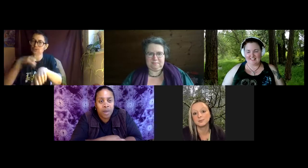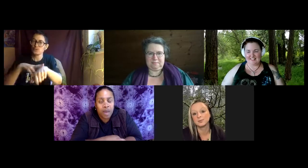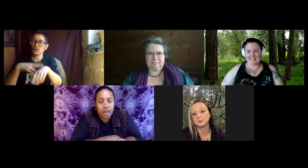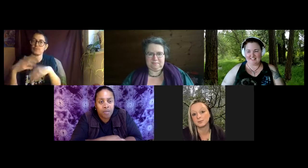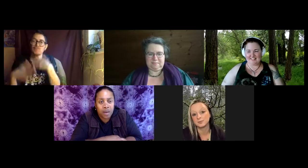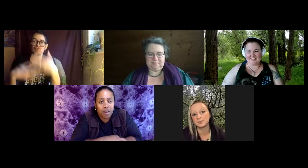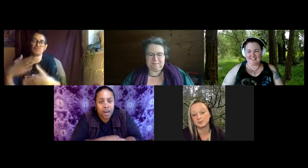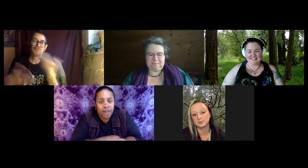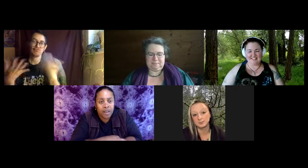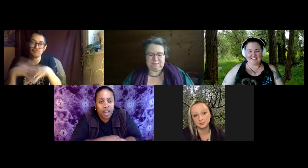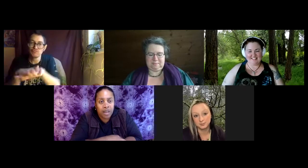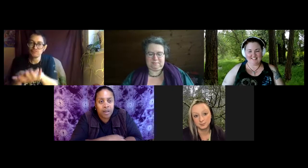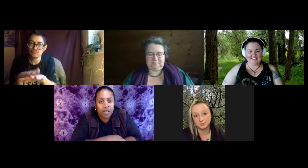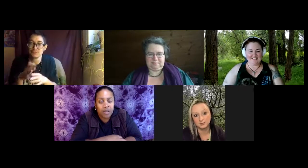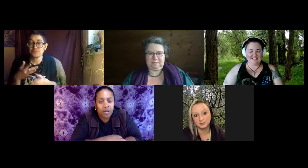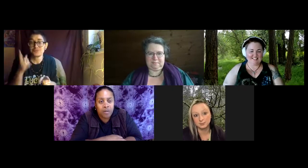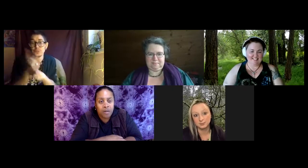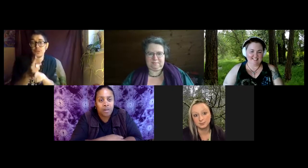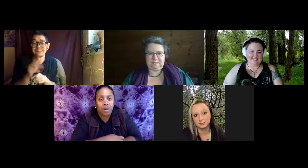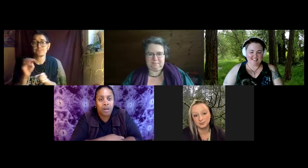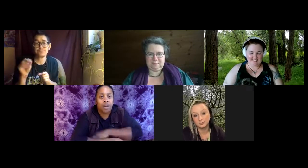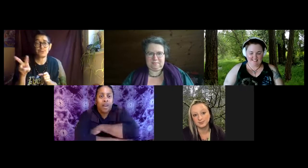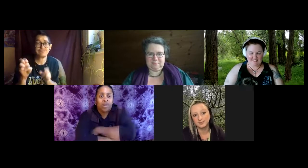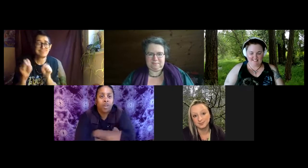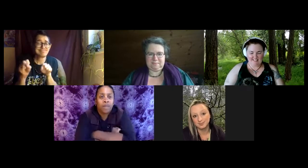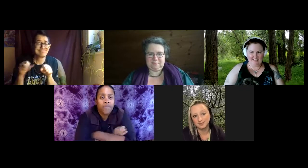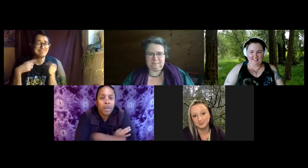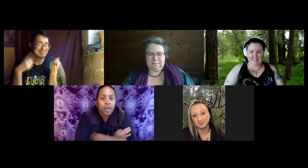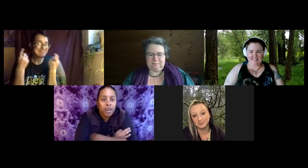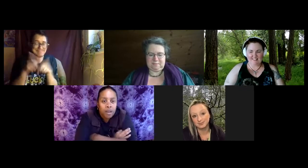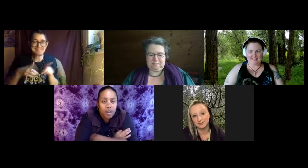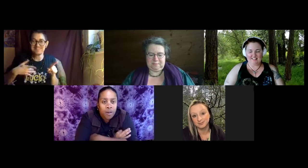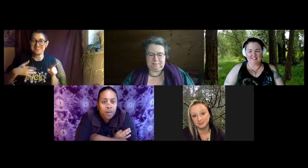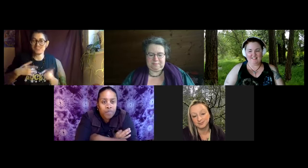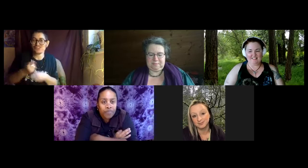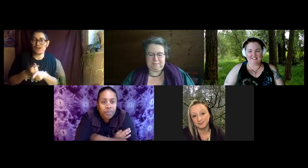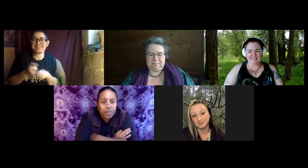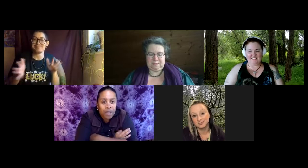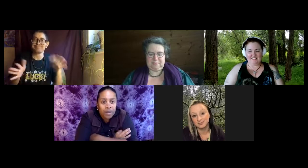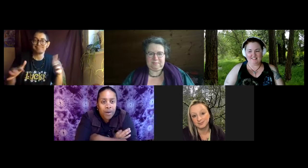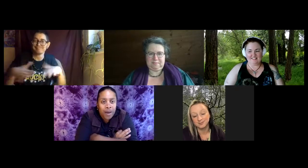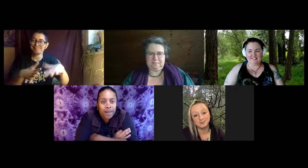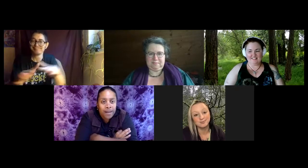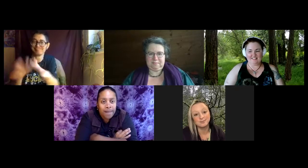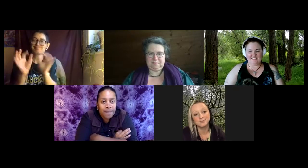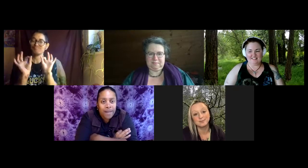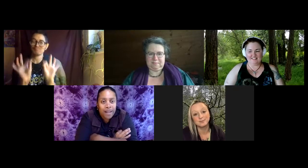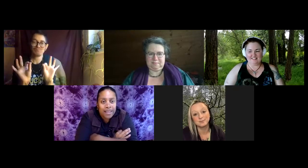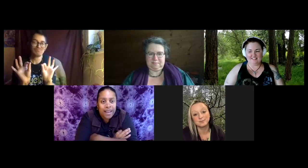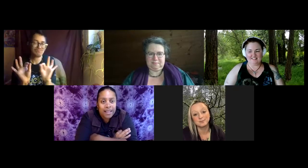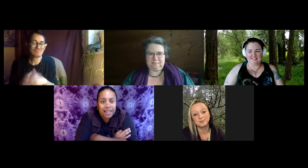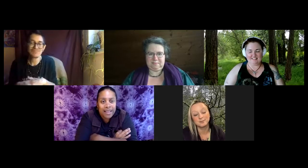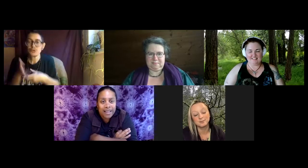them as you make your life together, you know, and naturally. And so I really feel